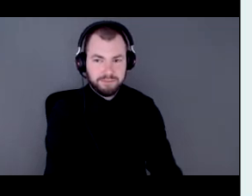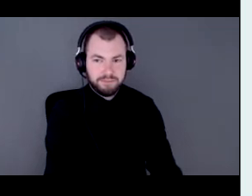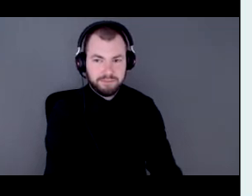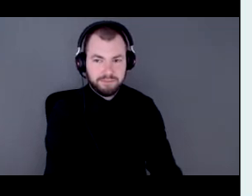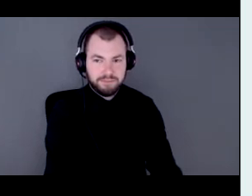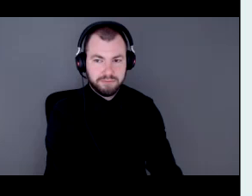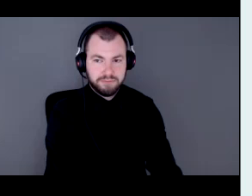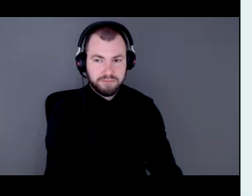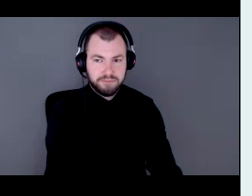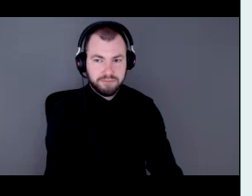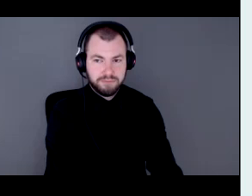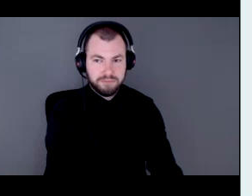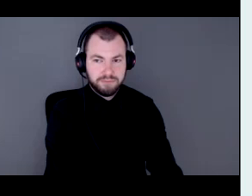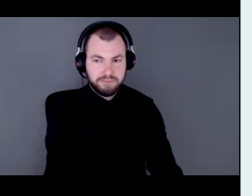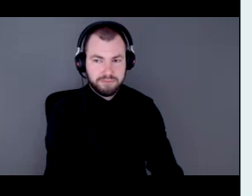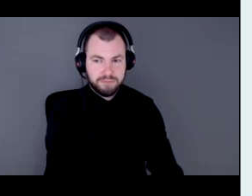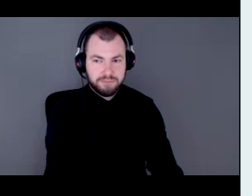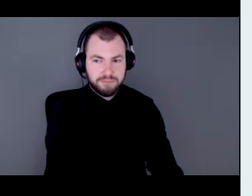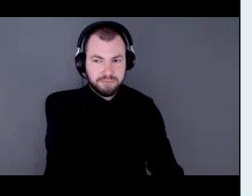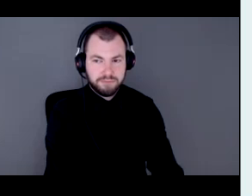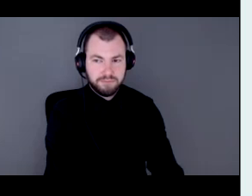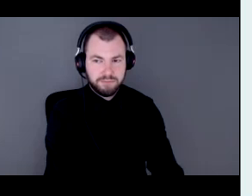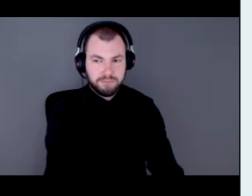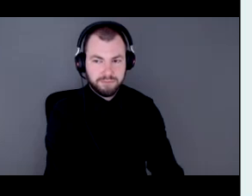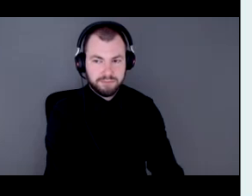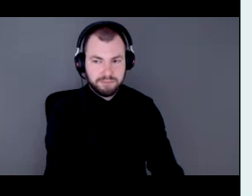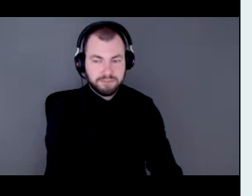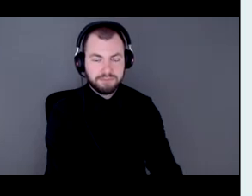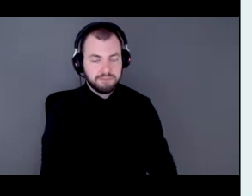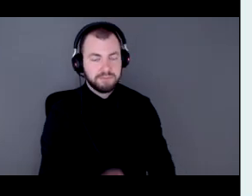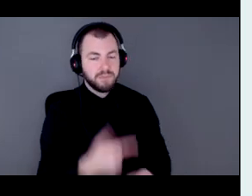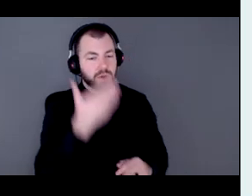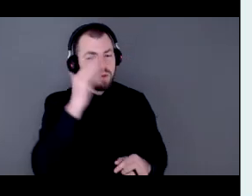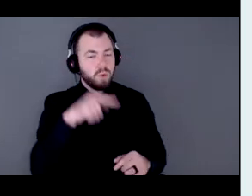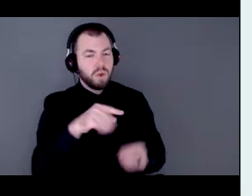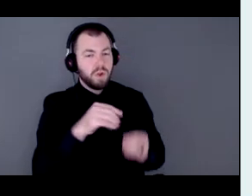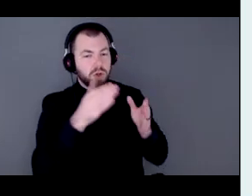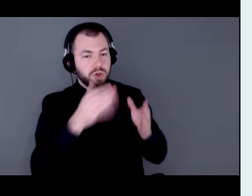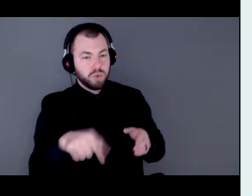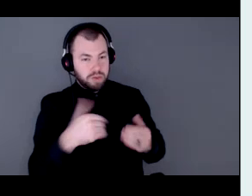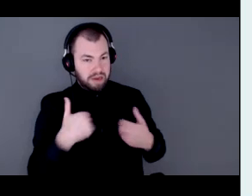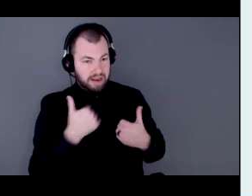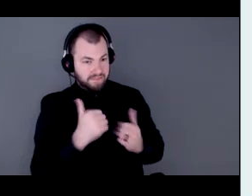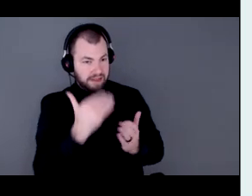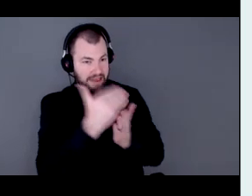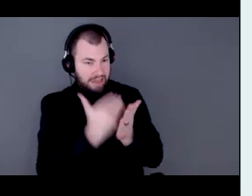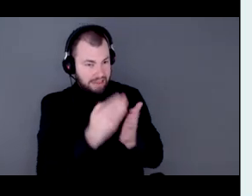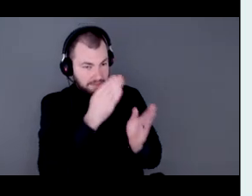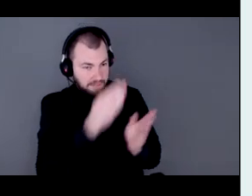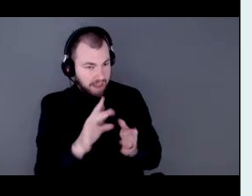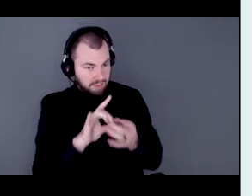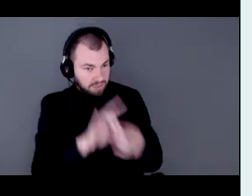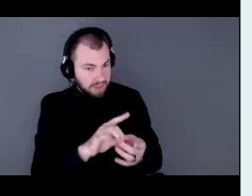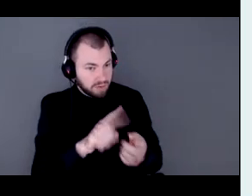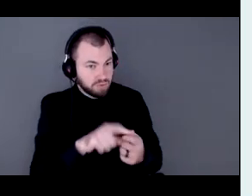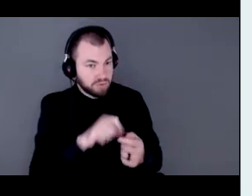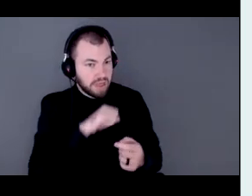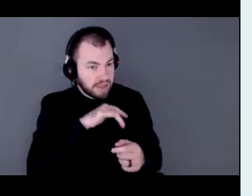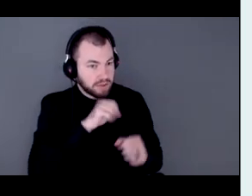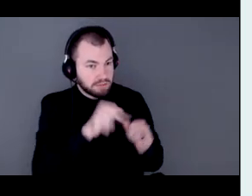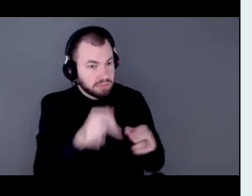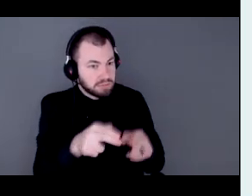Do you know if the students, are they doing any lessons plans related to the litter as well, or is it just they're doing the